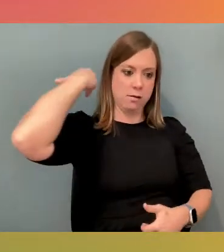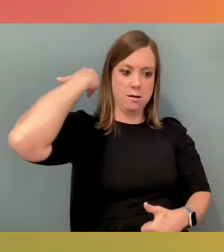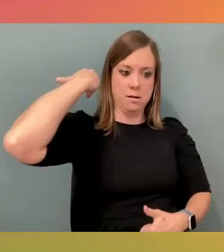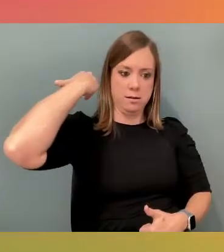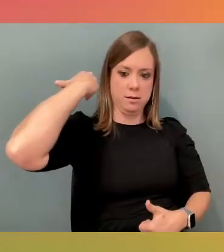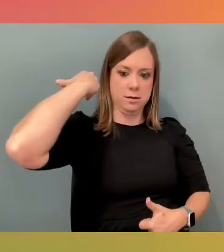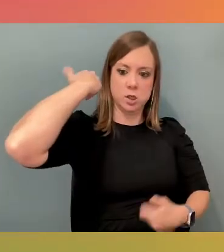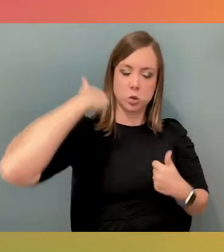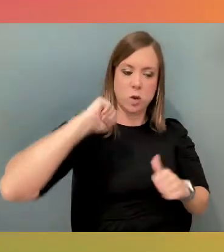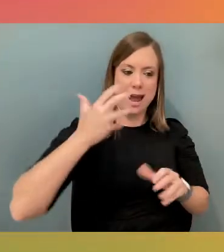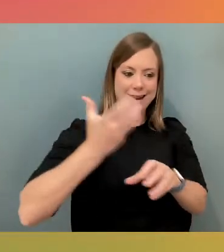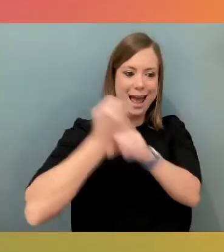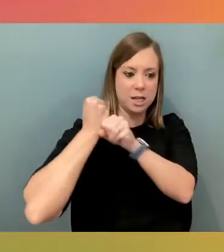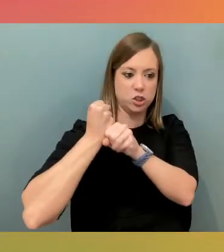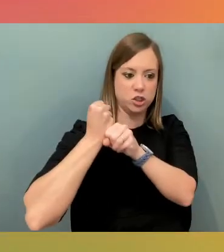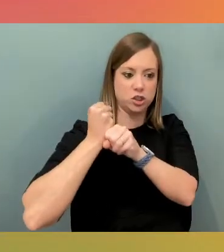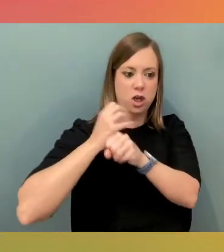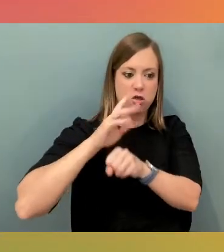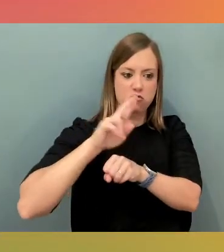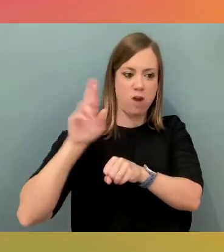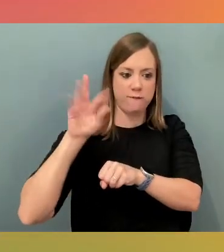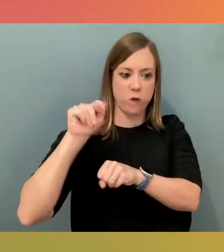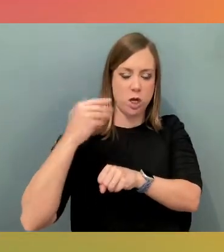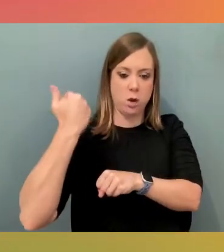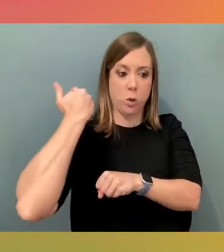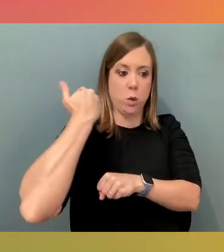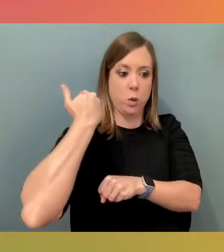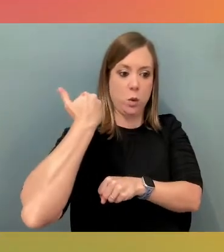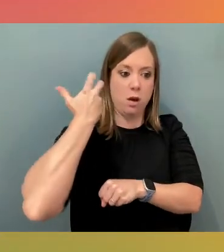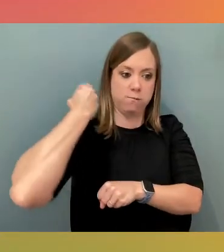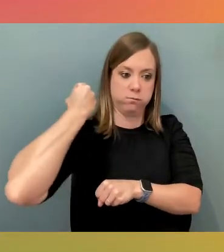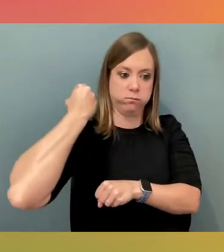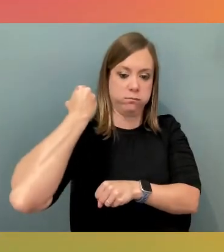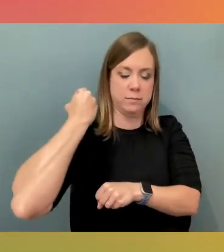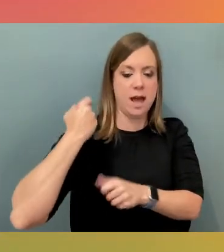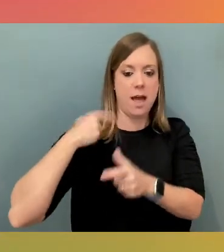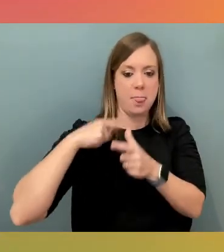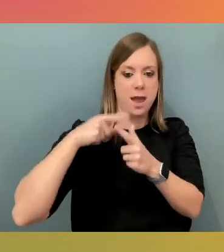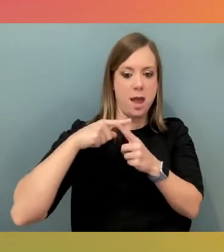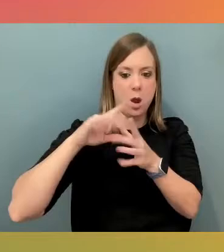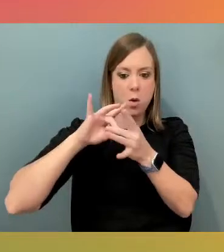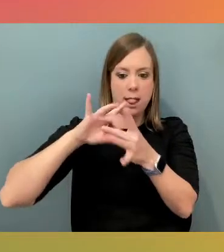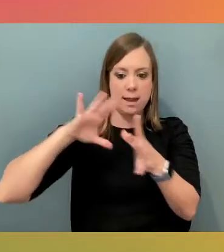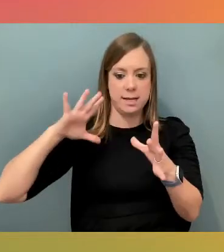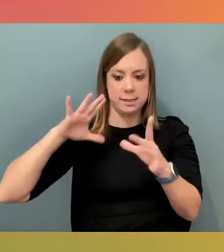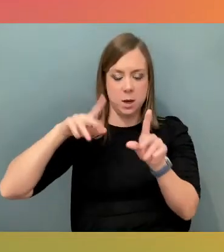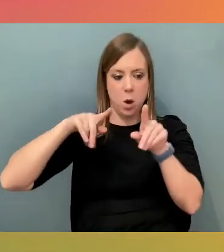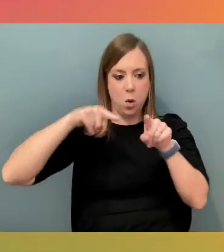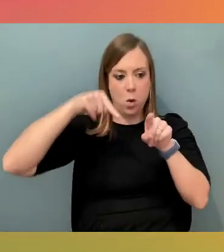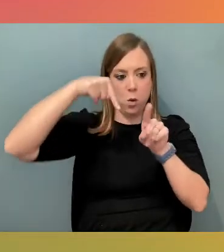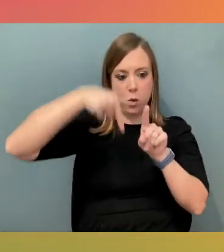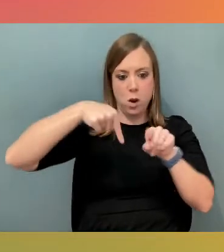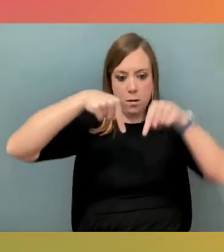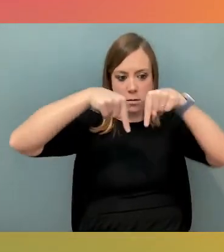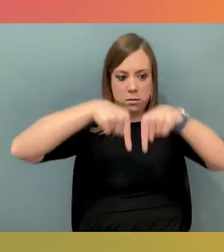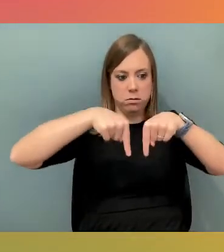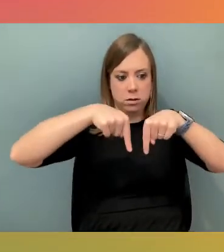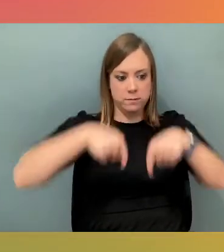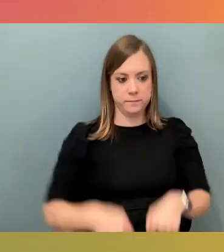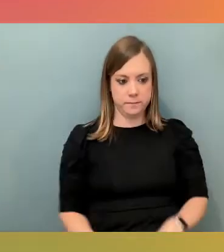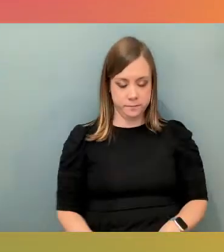3, 2, 1. And when you're ready, slowly